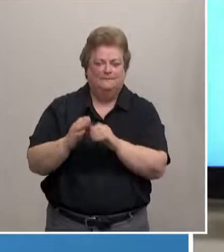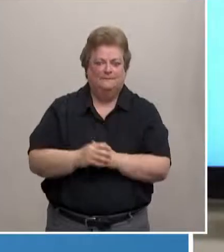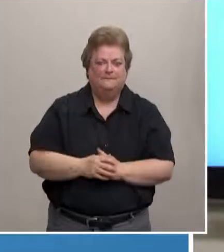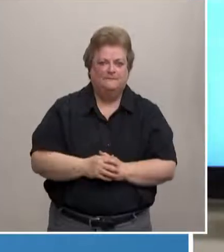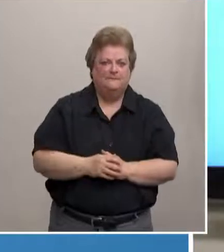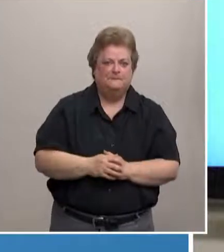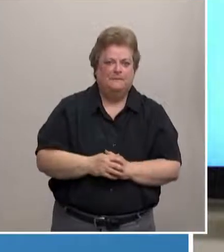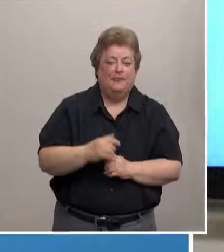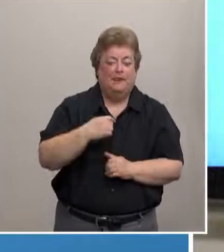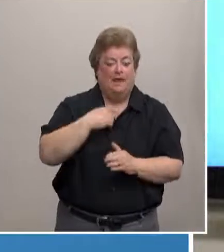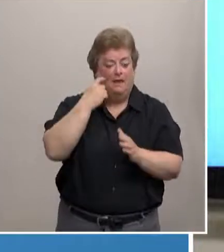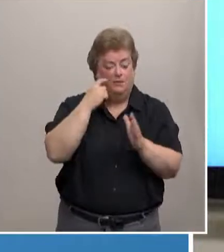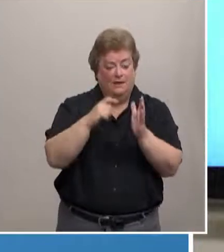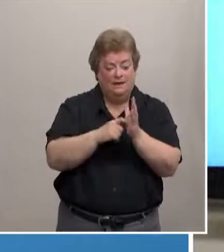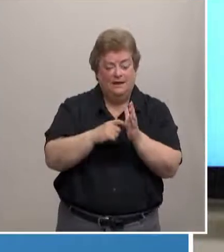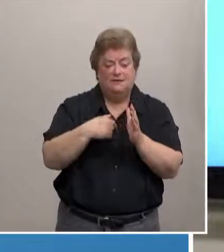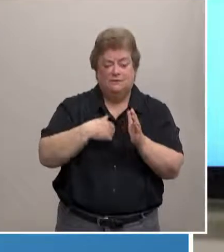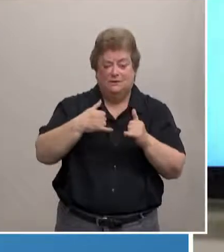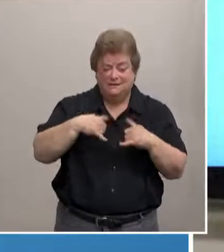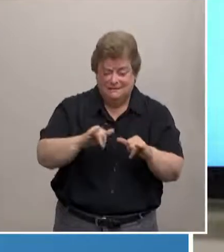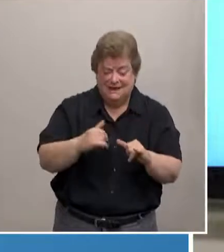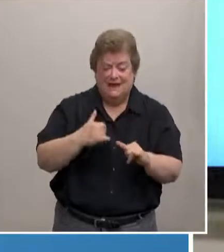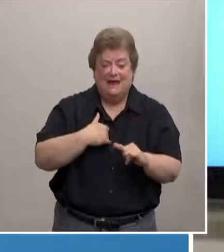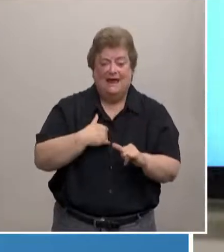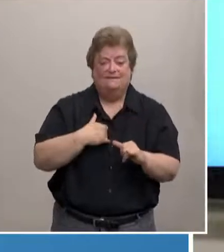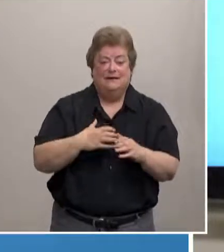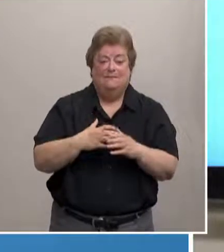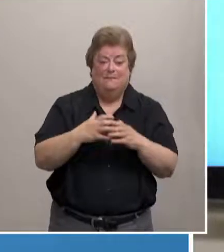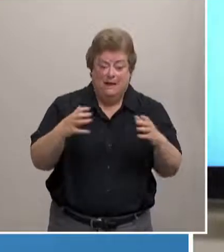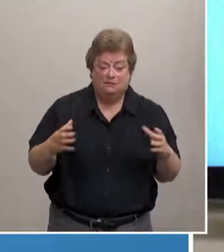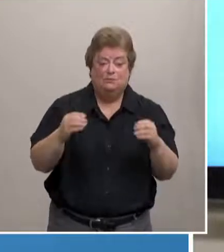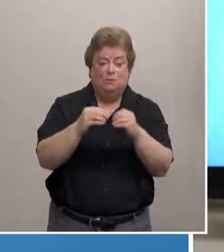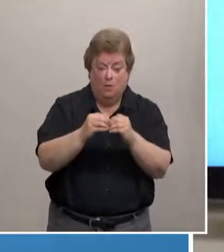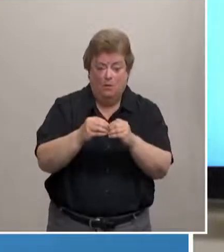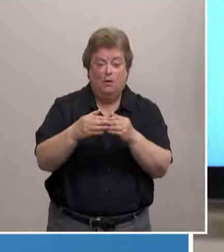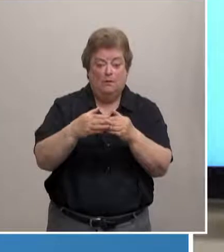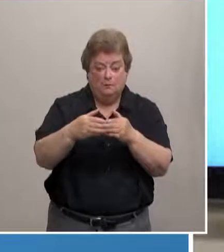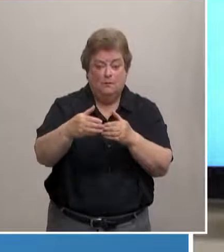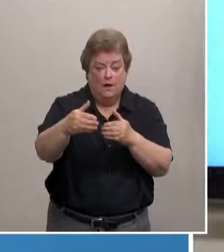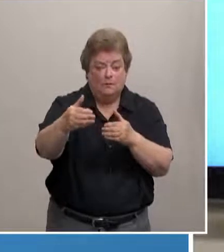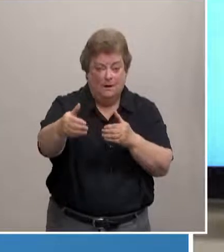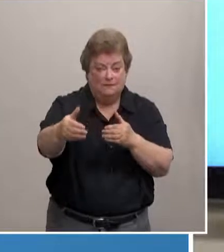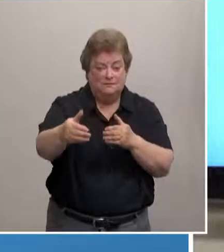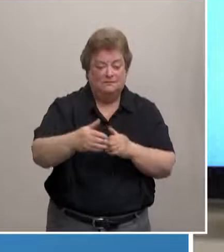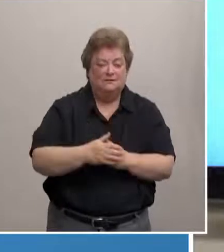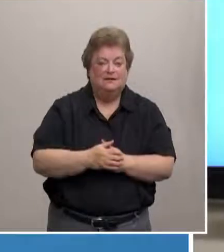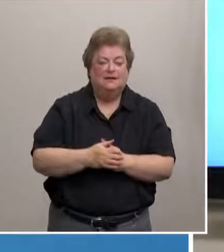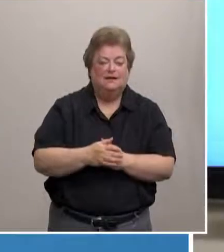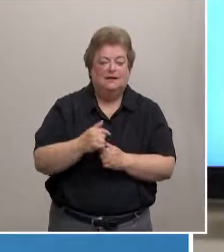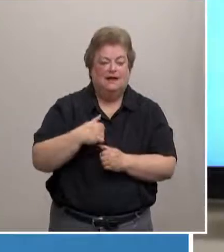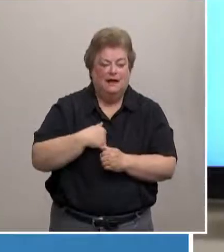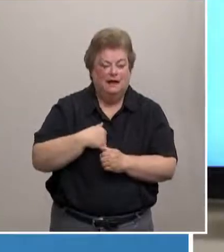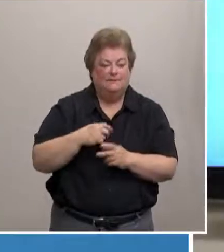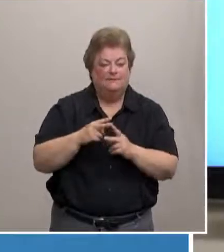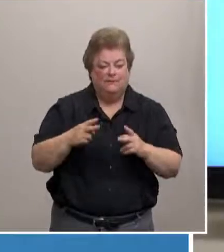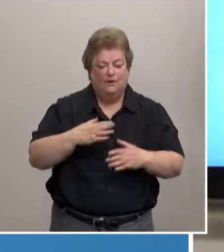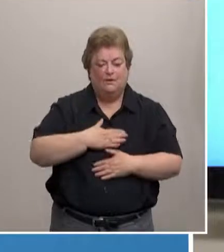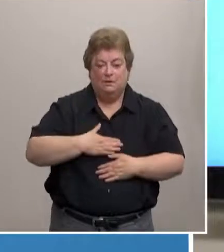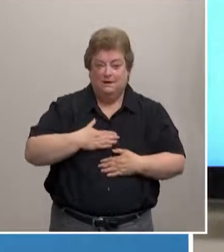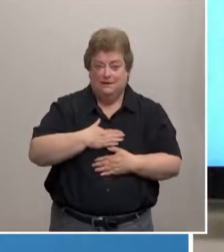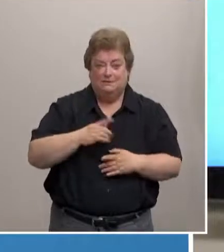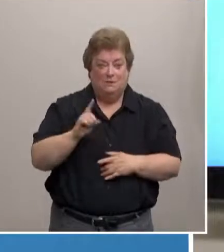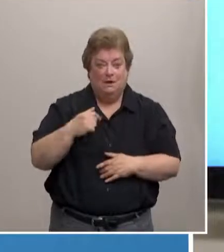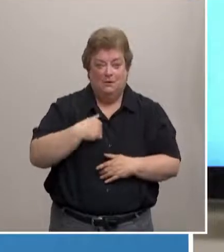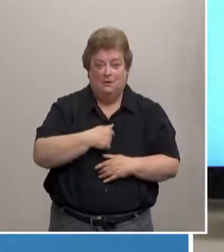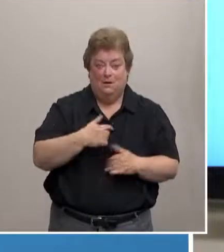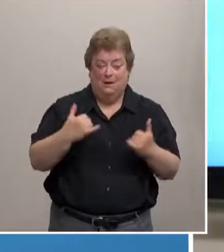I recognize that we still have much needed progress ahead of us, I'm very pleased with where we're at